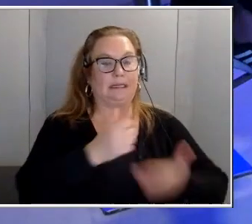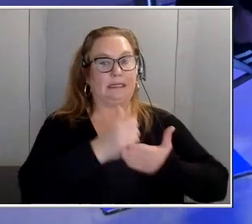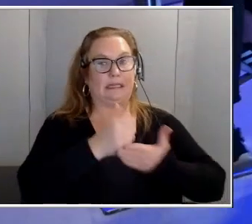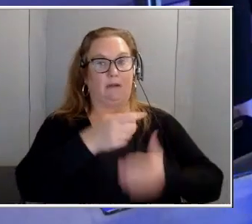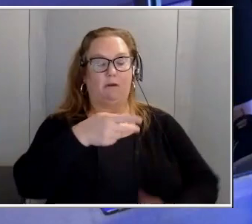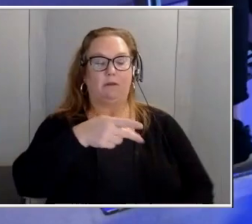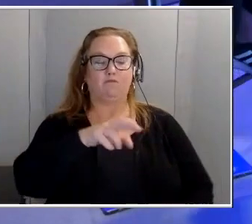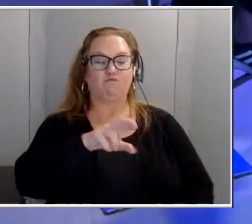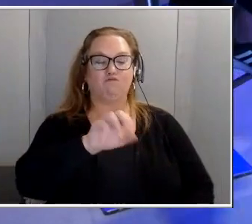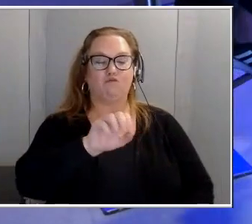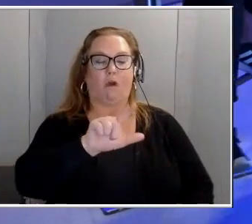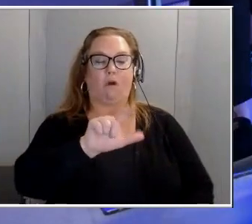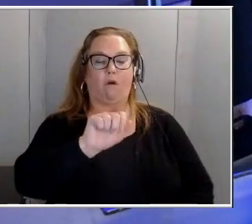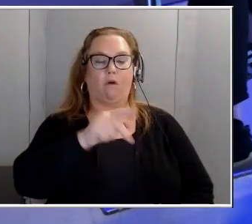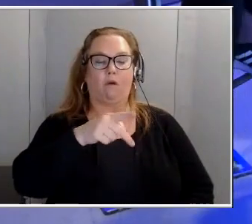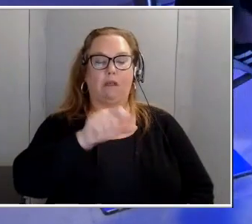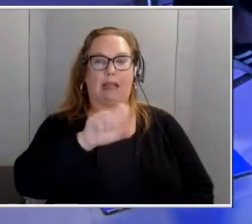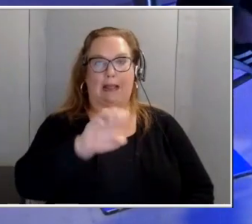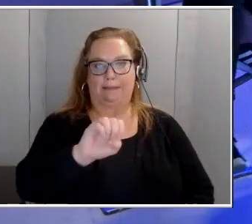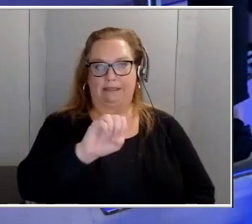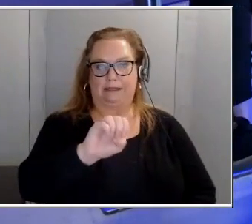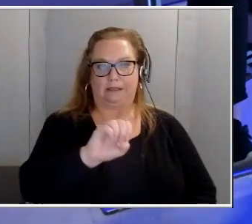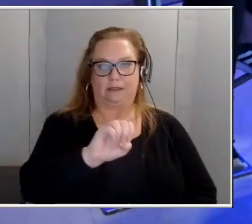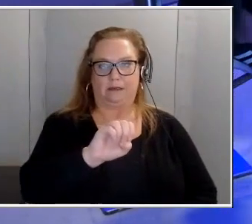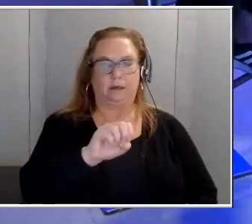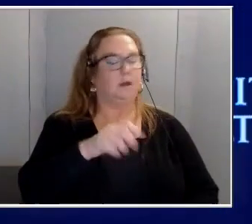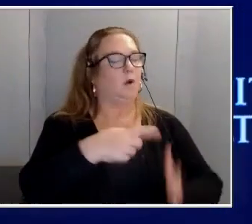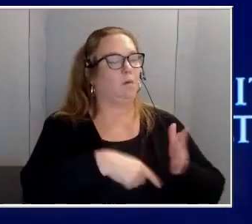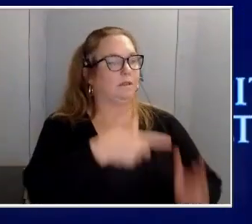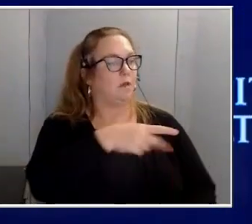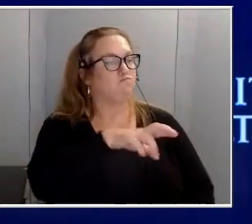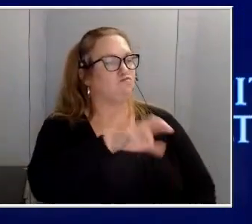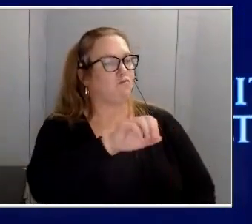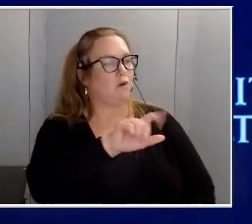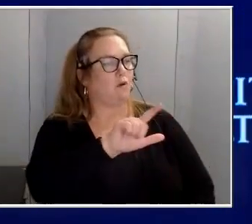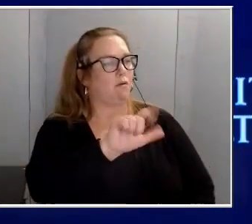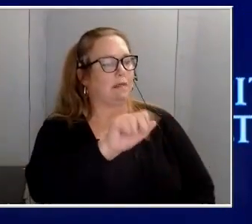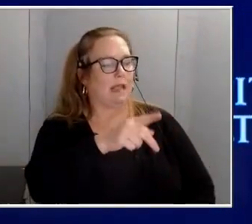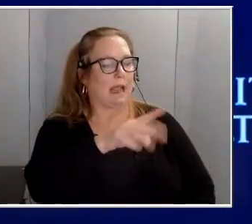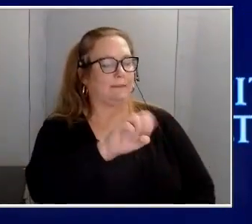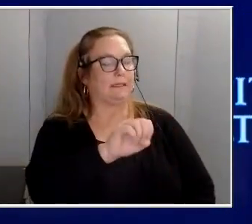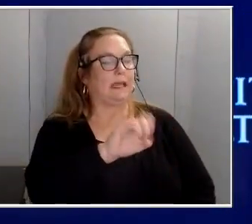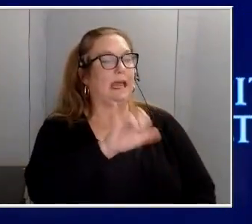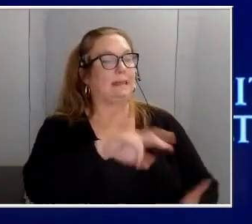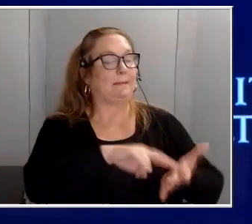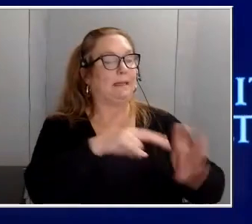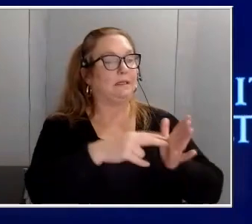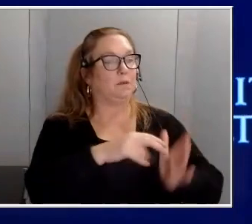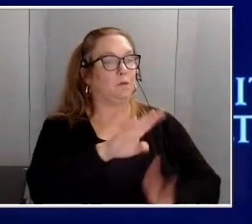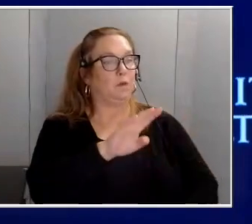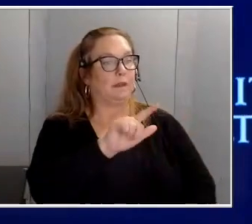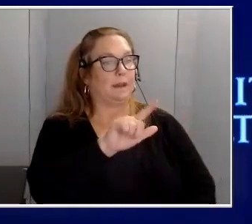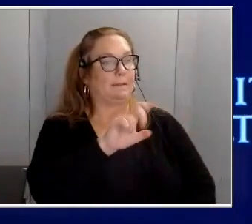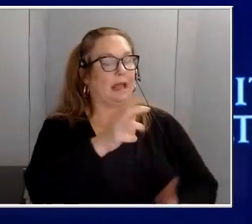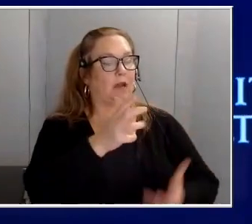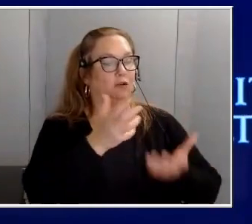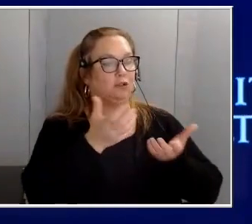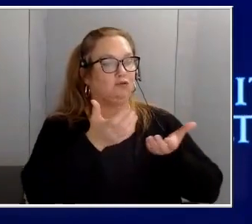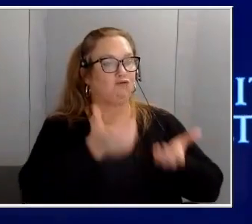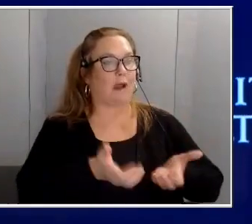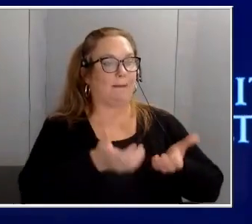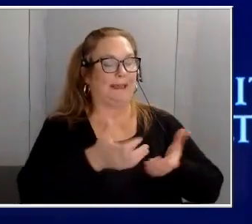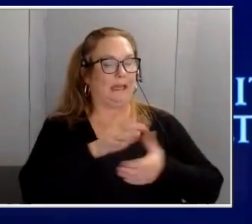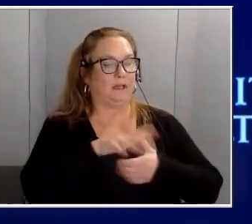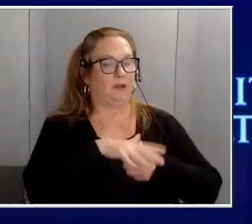prolapse? No. So okay, what is that? So prolapse is when the bladder is dropping into the vaginal